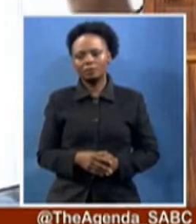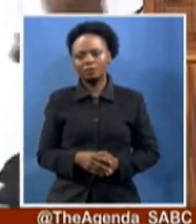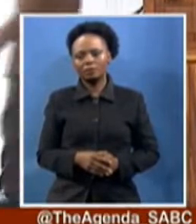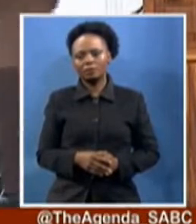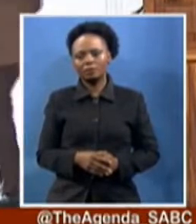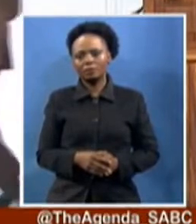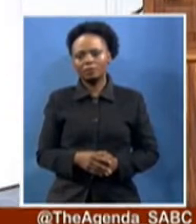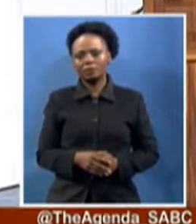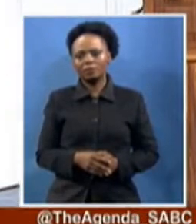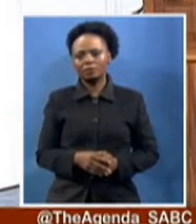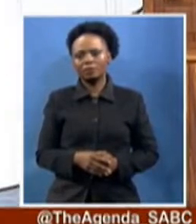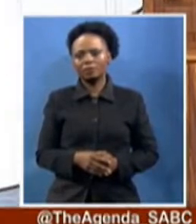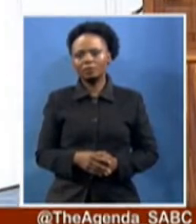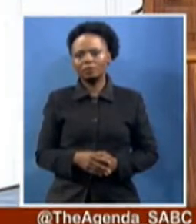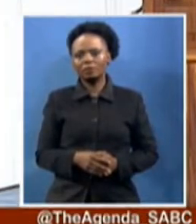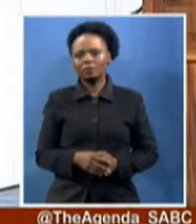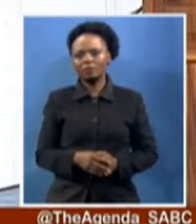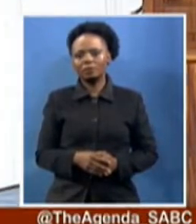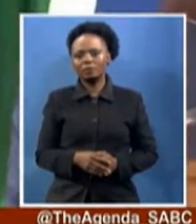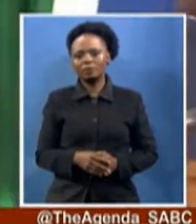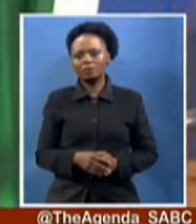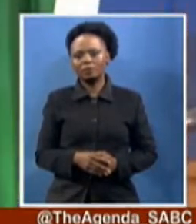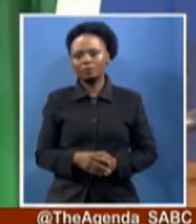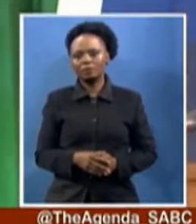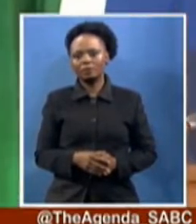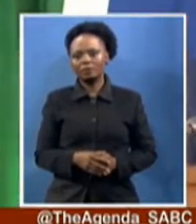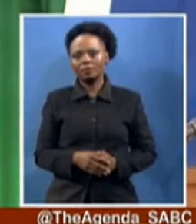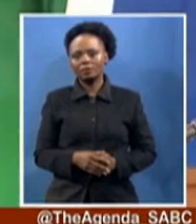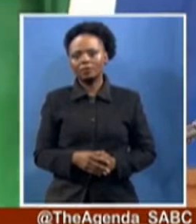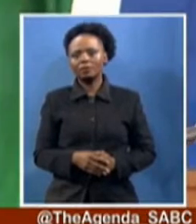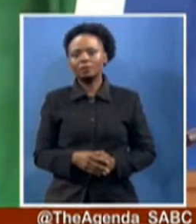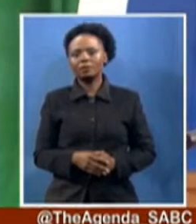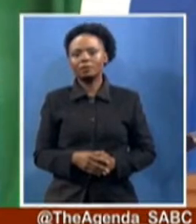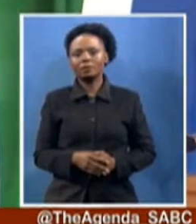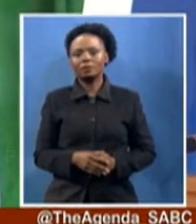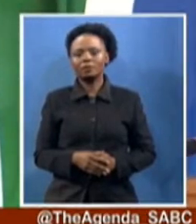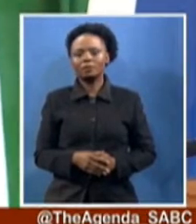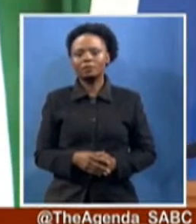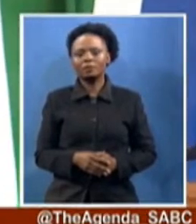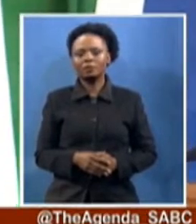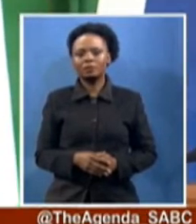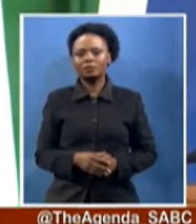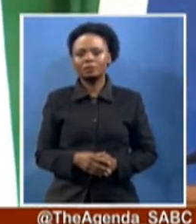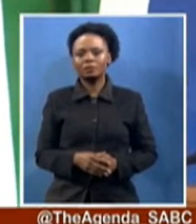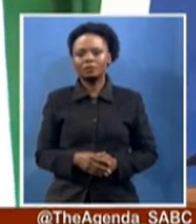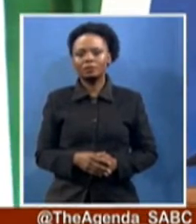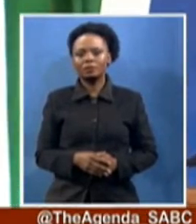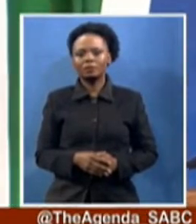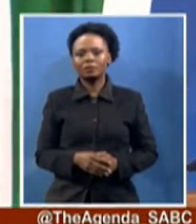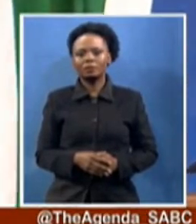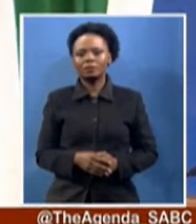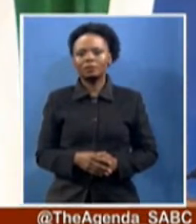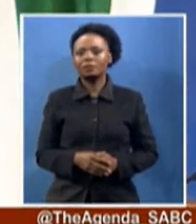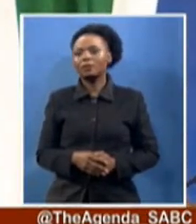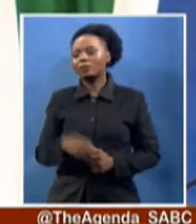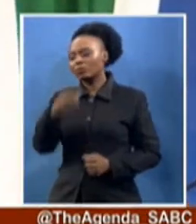ki Freedom Day today. I don't know, just hanyanyana fela.